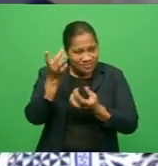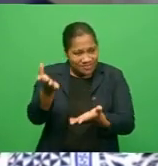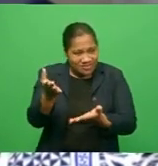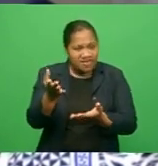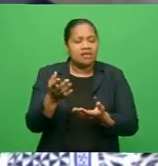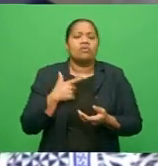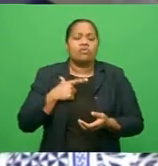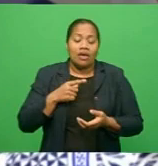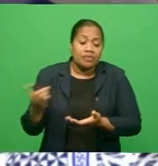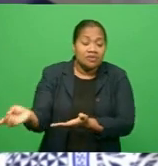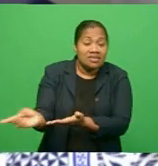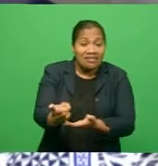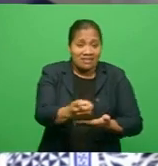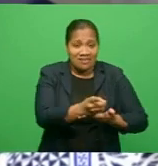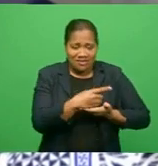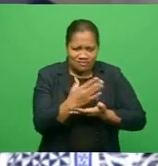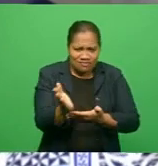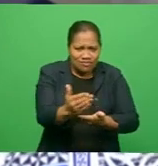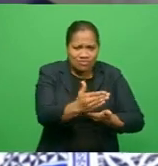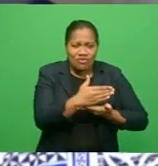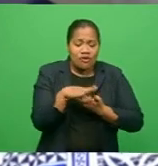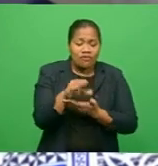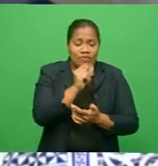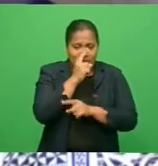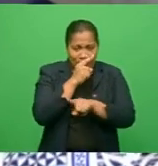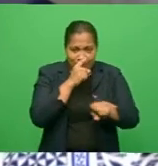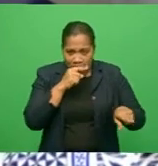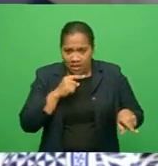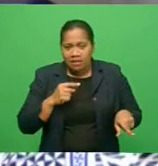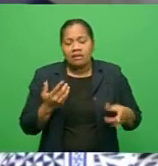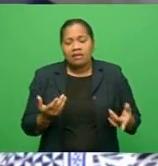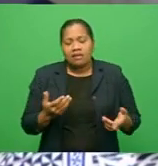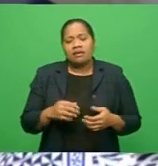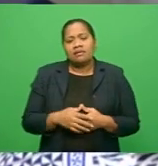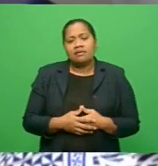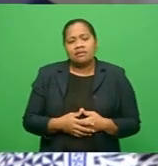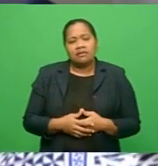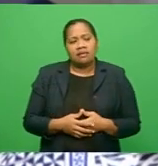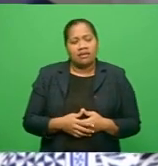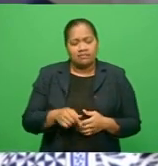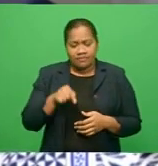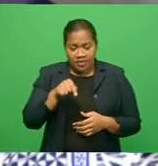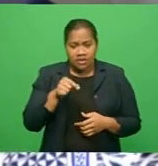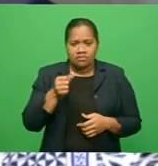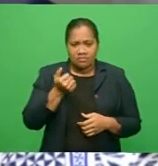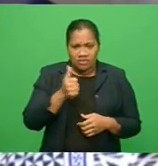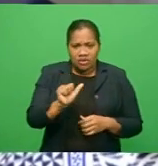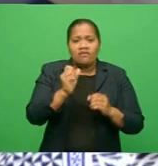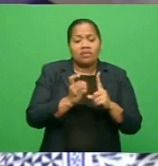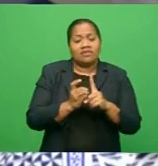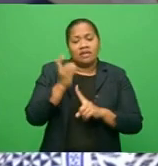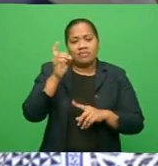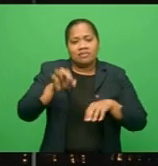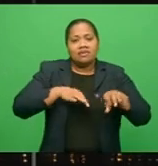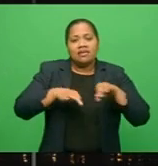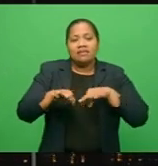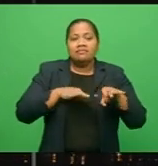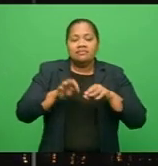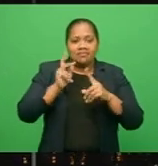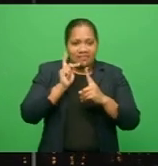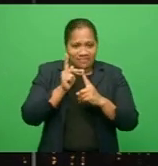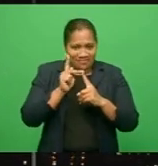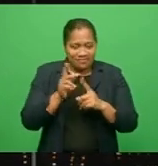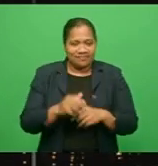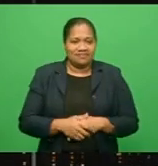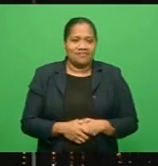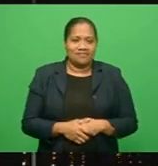we try and collect from the general public and how it's going to be utilized for development planning purposes.